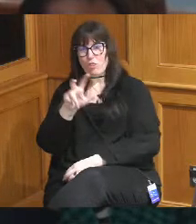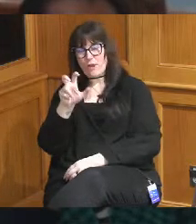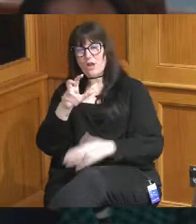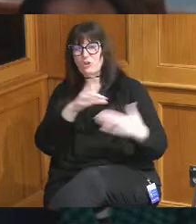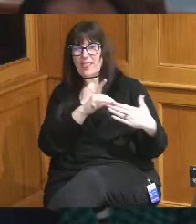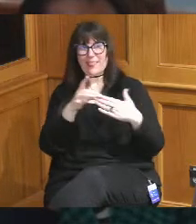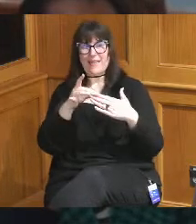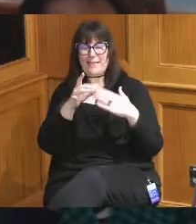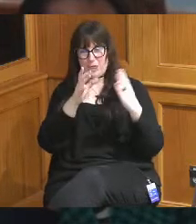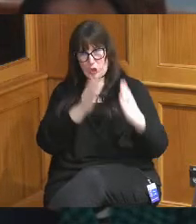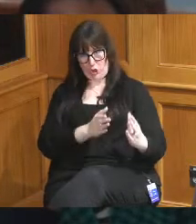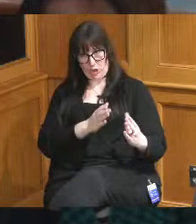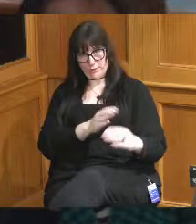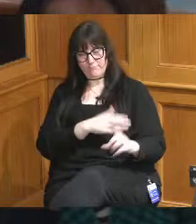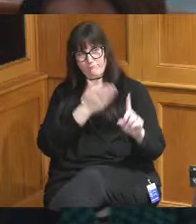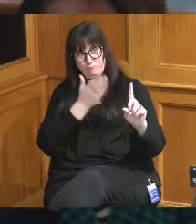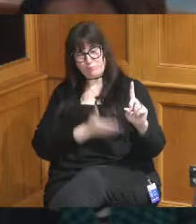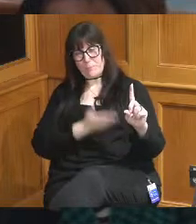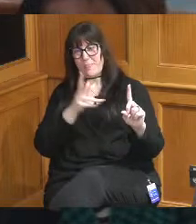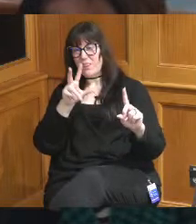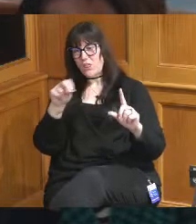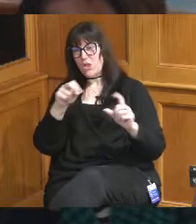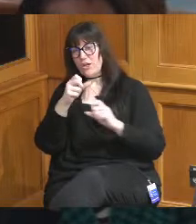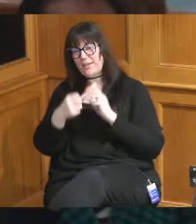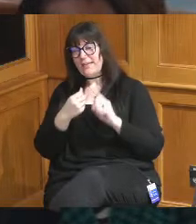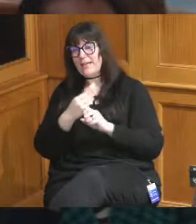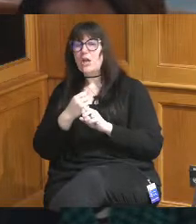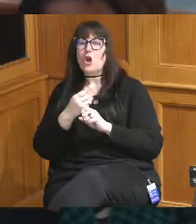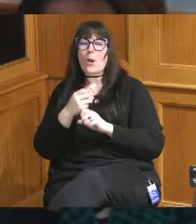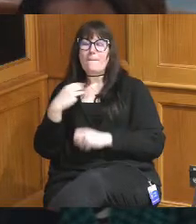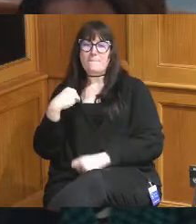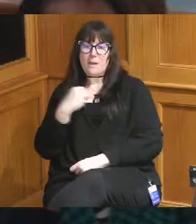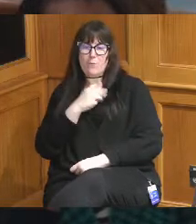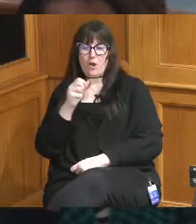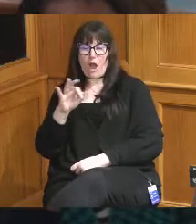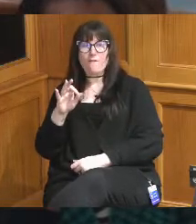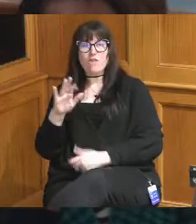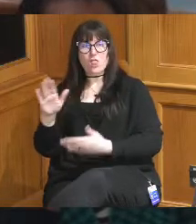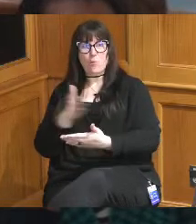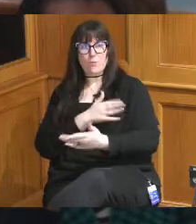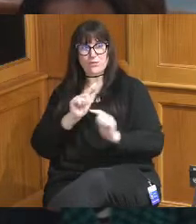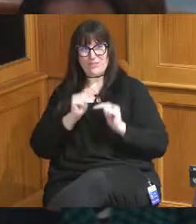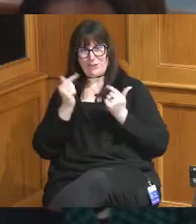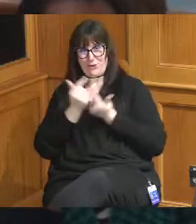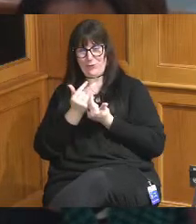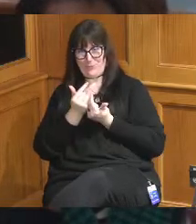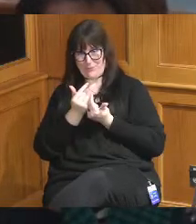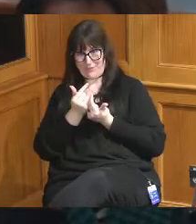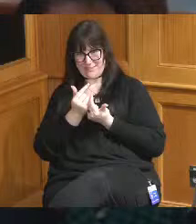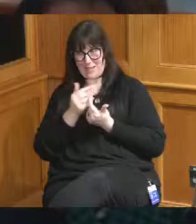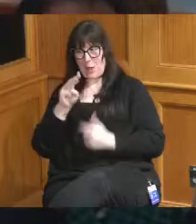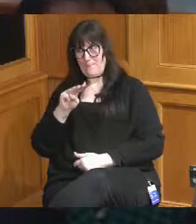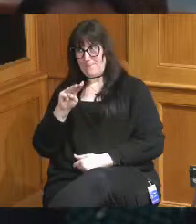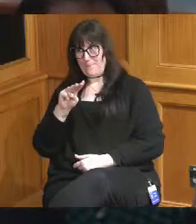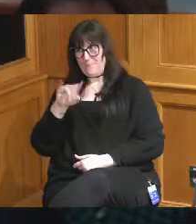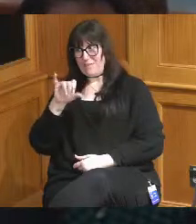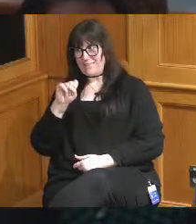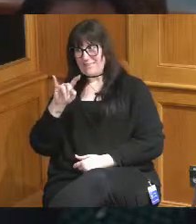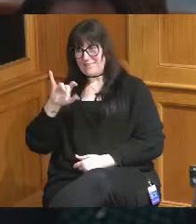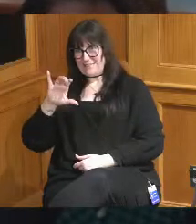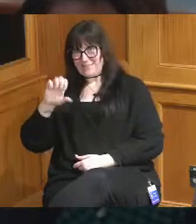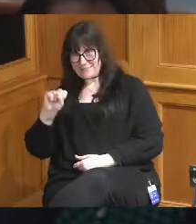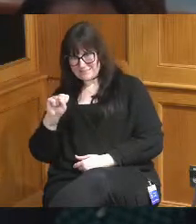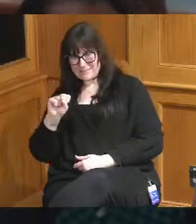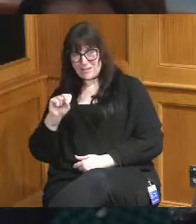And whereas Mr. Haley is a 30-year member of the music group, the Mystics, where